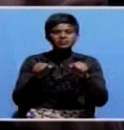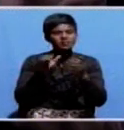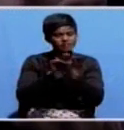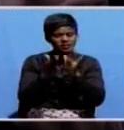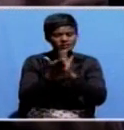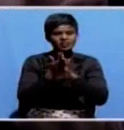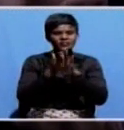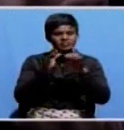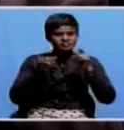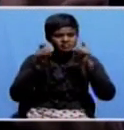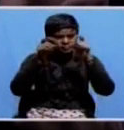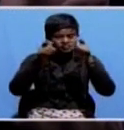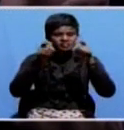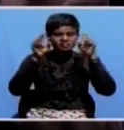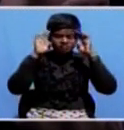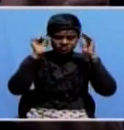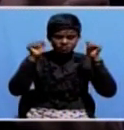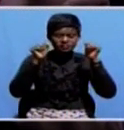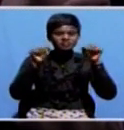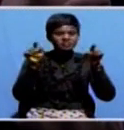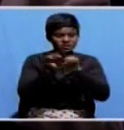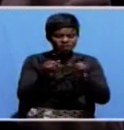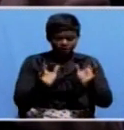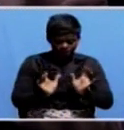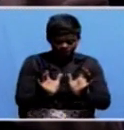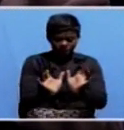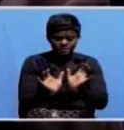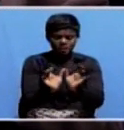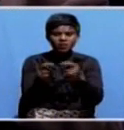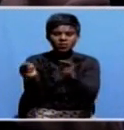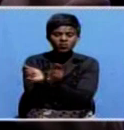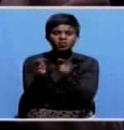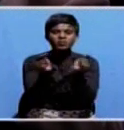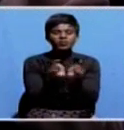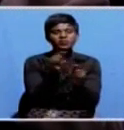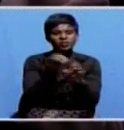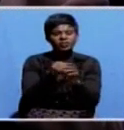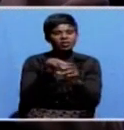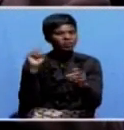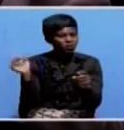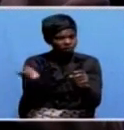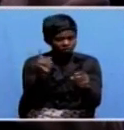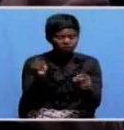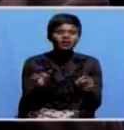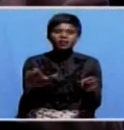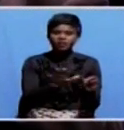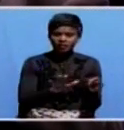presidency. And those pressure groups were there, and they'll always be there in any political